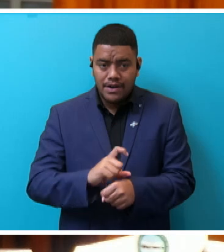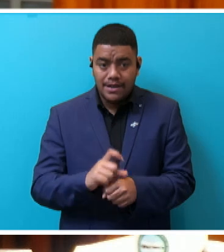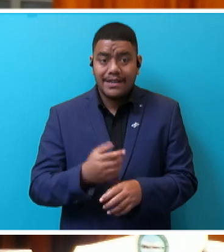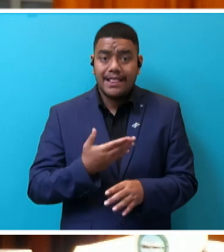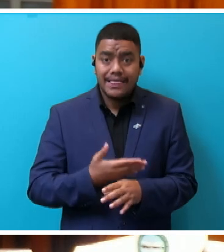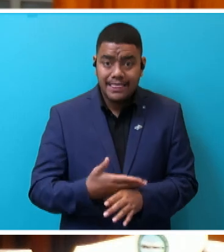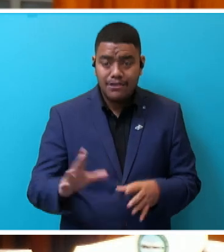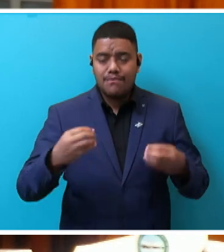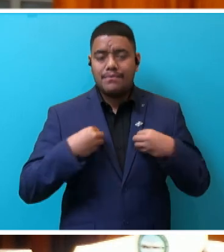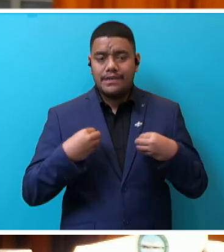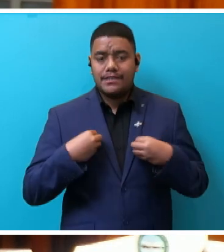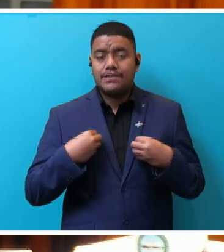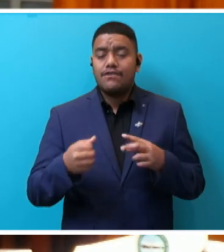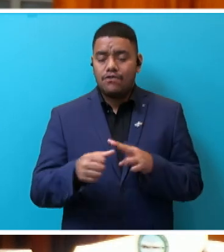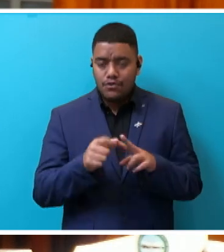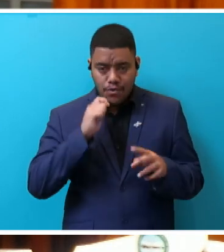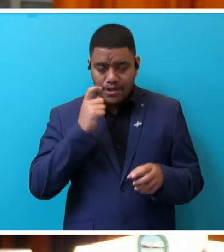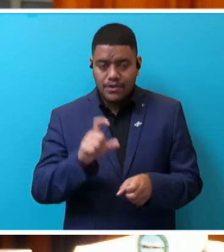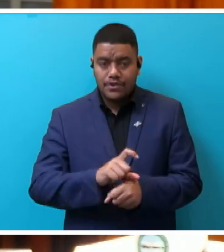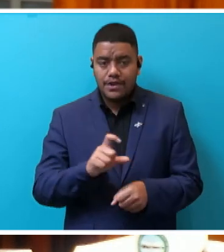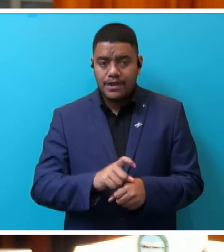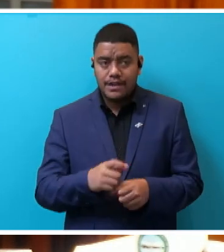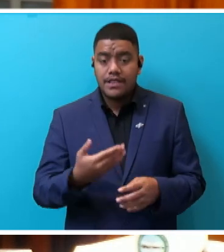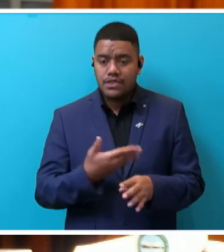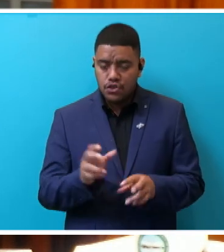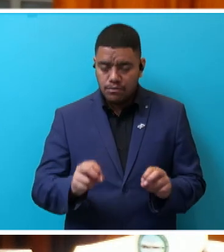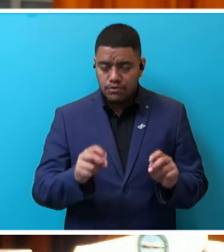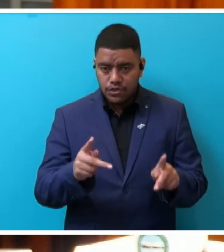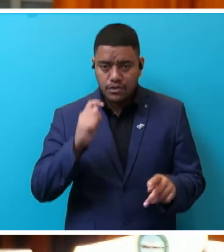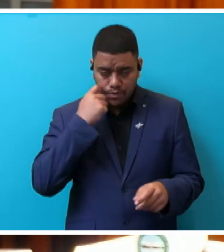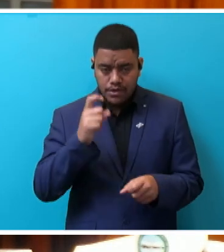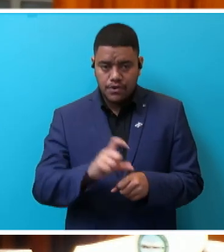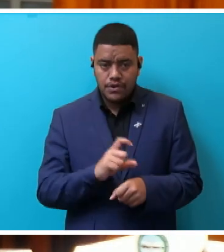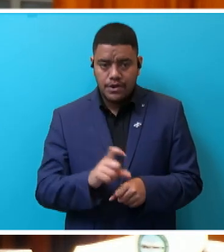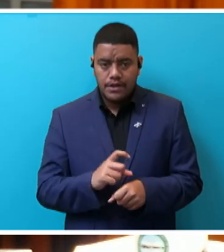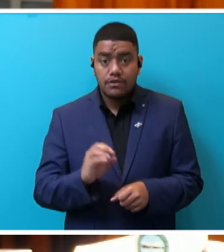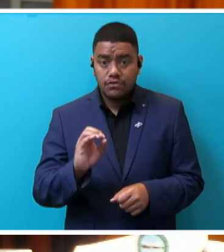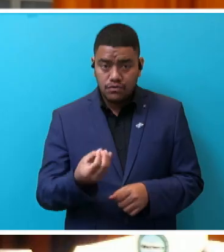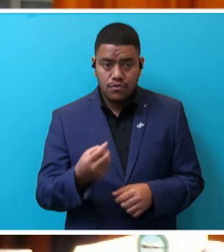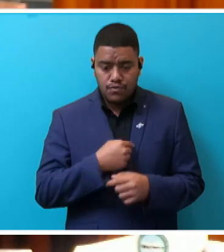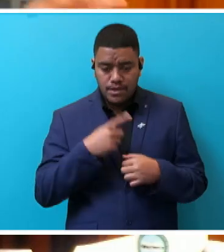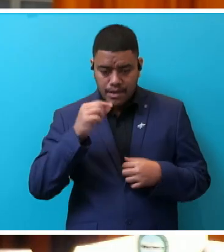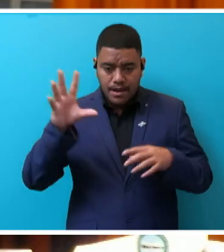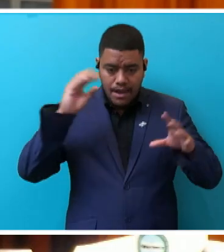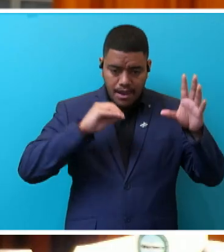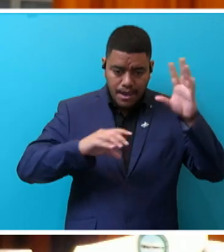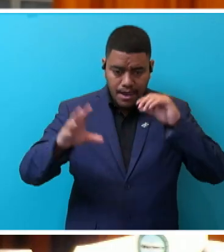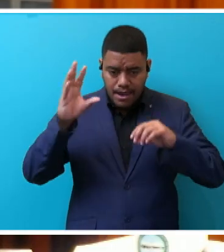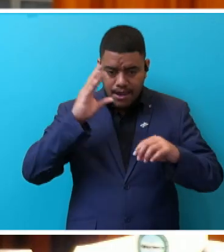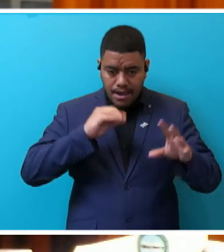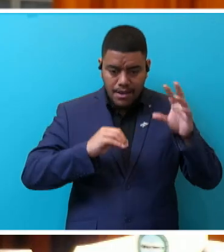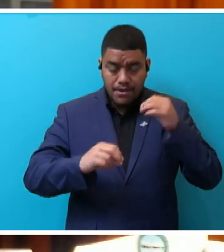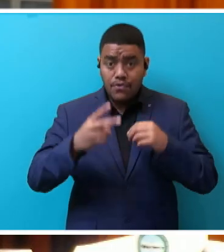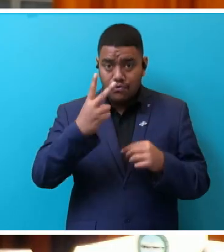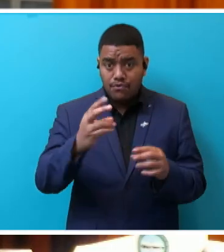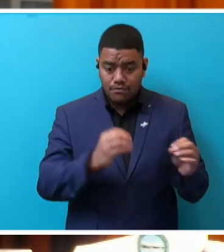new businesses is also going to be created, new opportunities are going to be created, so that we can learn, if we learn of the two